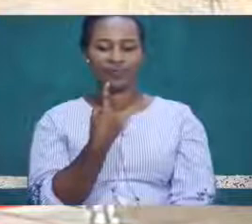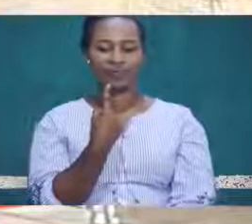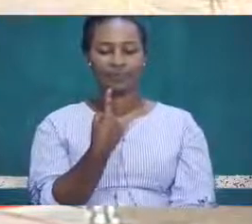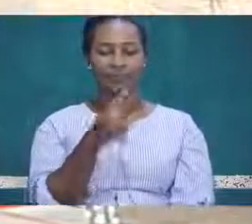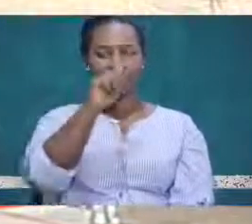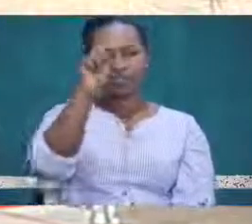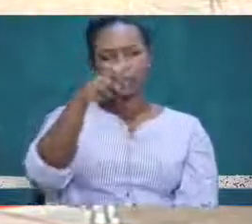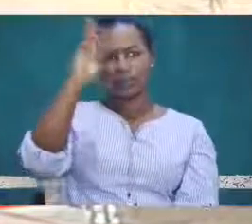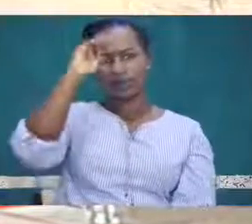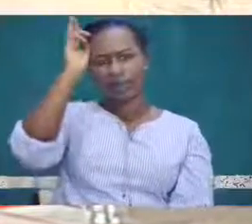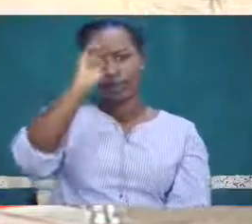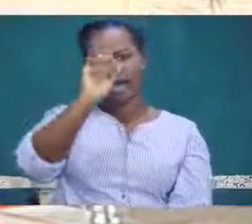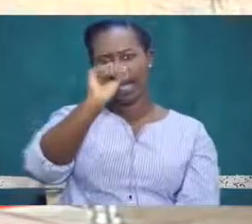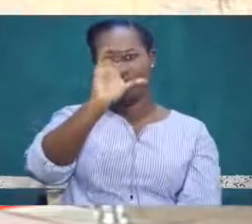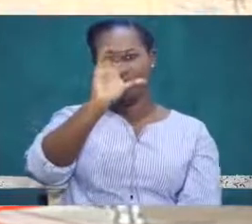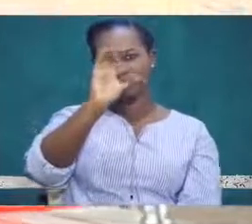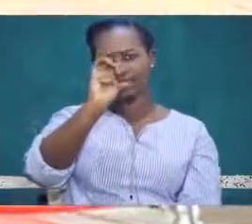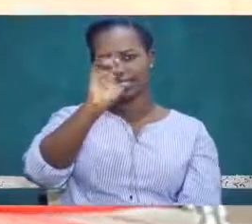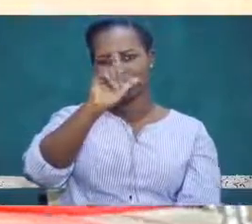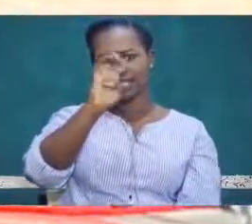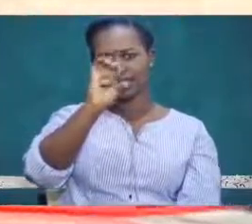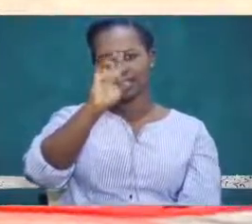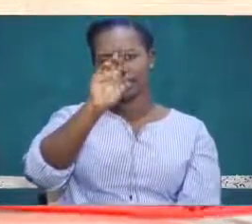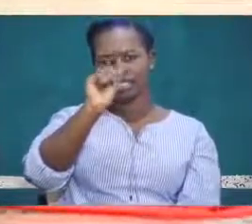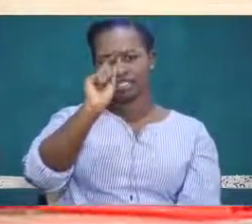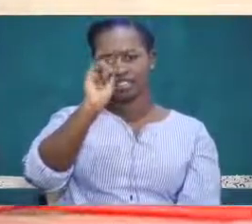Do you remember what acceleration is?